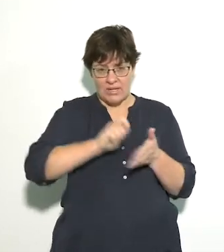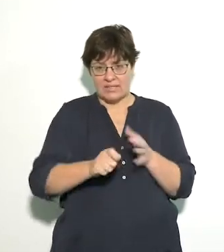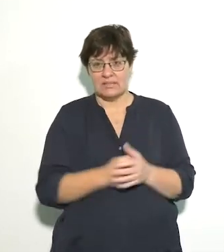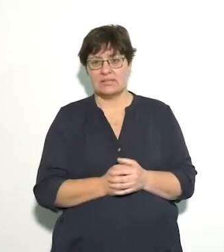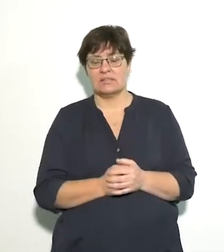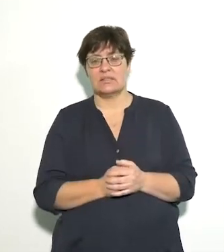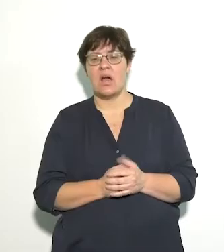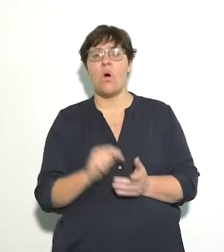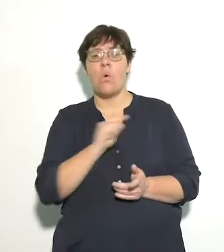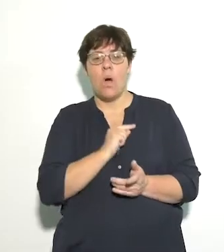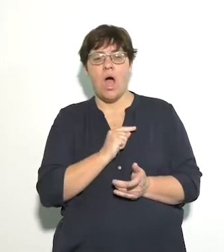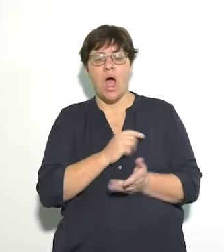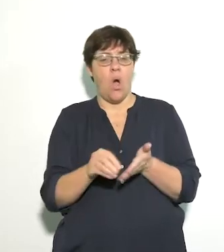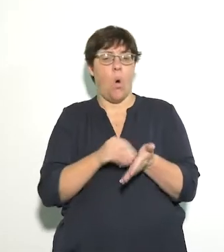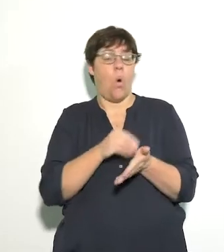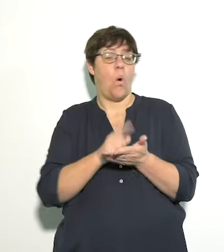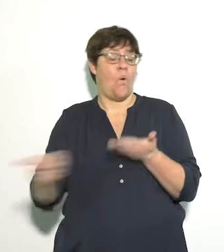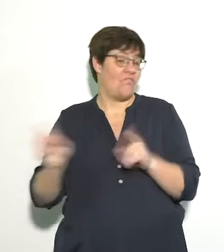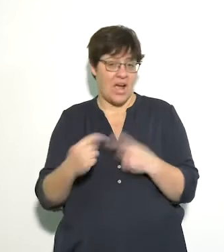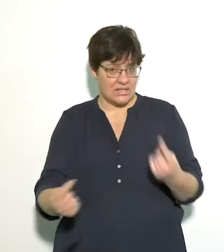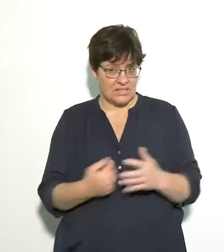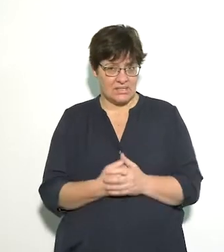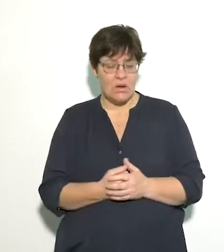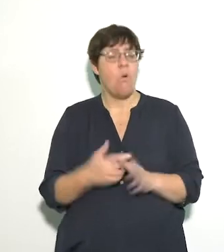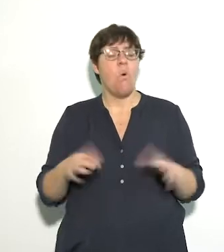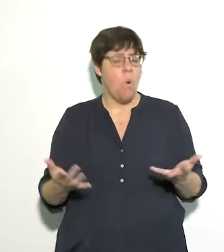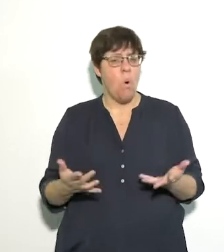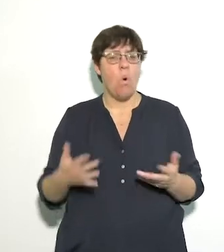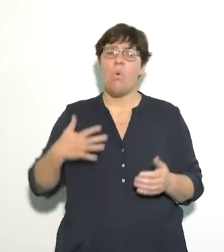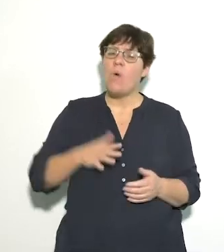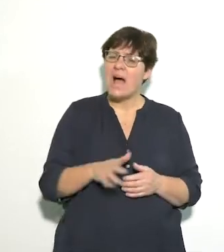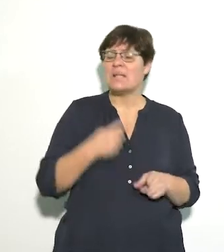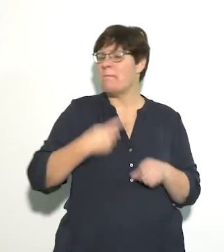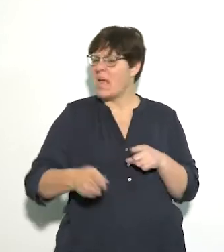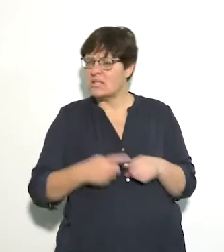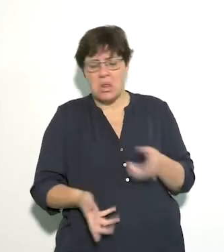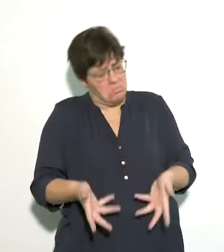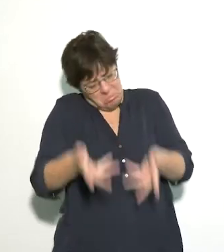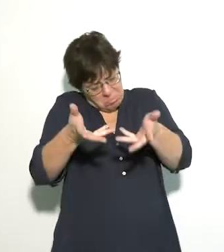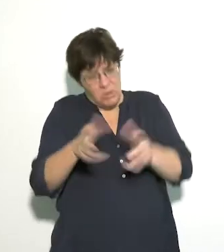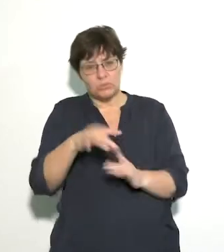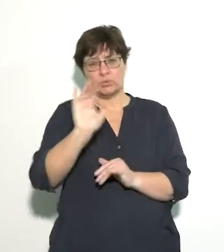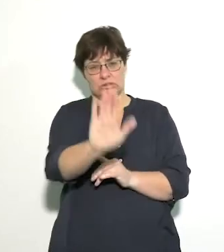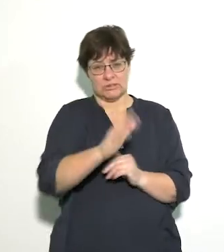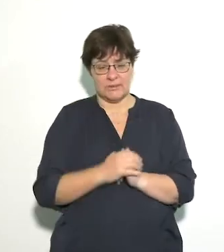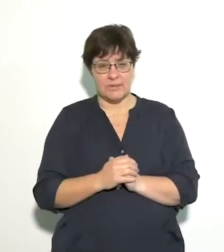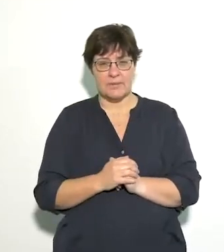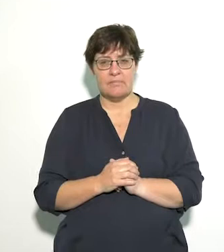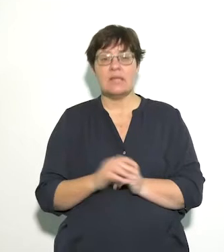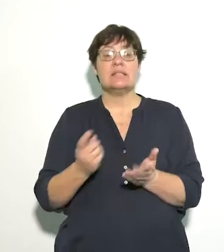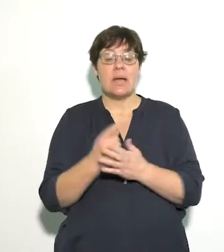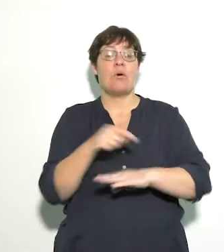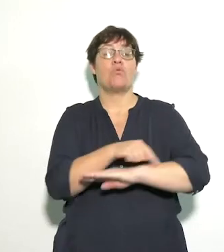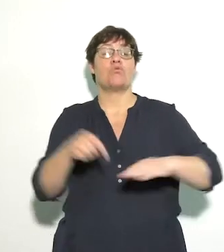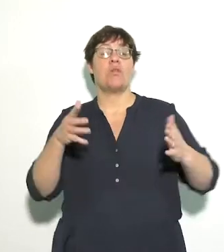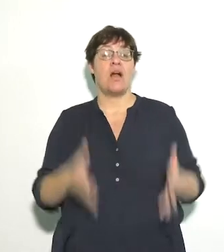with so it doesn't rub out. But if you also prefer to write your writing in pencil, please do so. You'll also